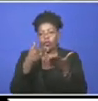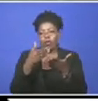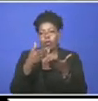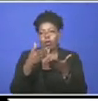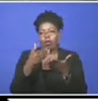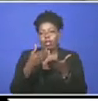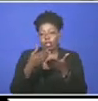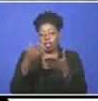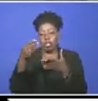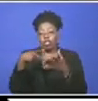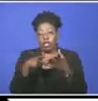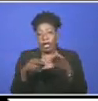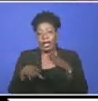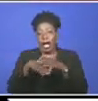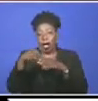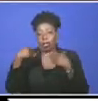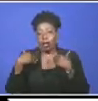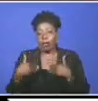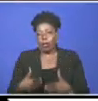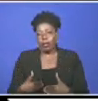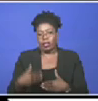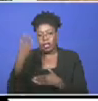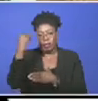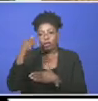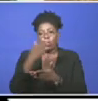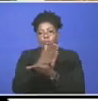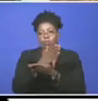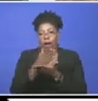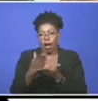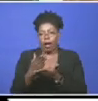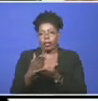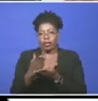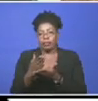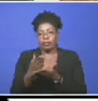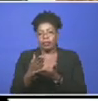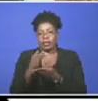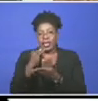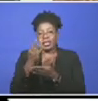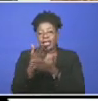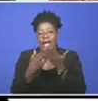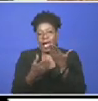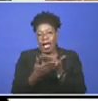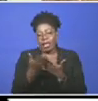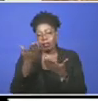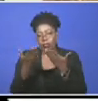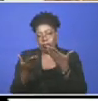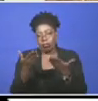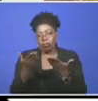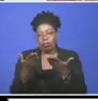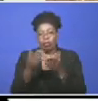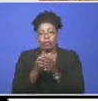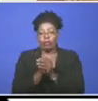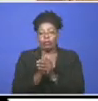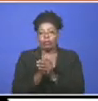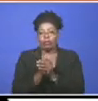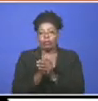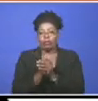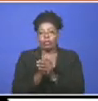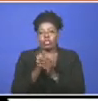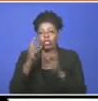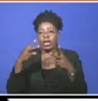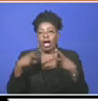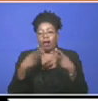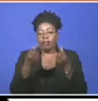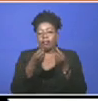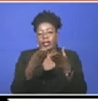out the body of her work. I imagine the next portion to be sketched would be the hands above and below the figure. Roach has a number